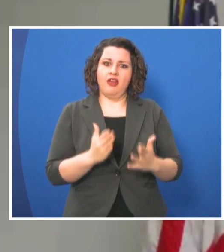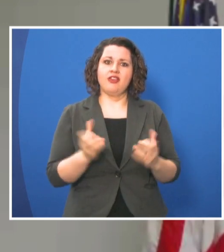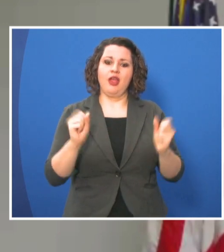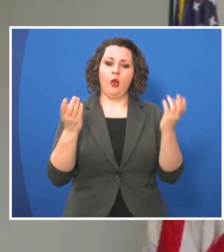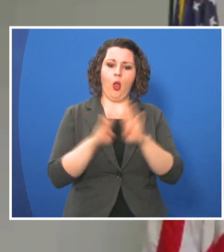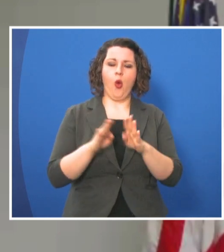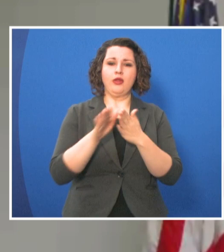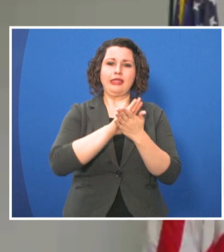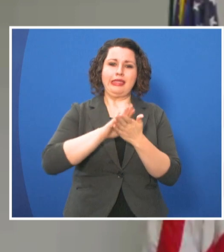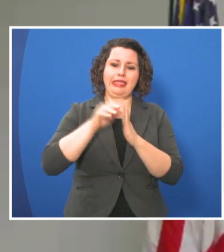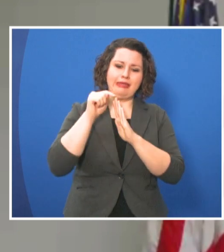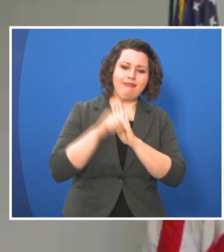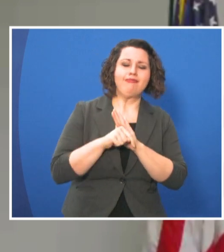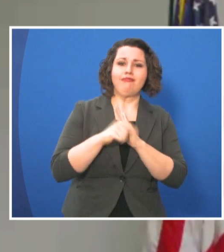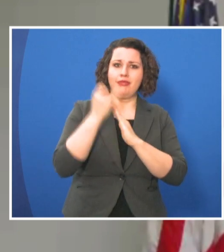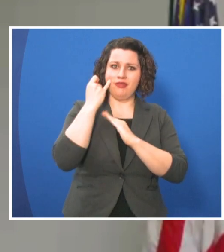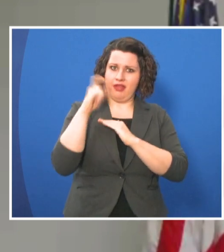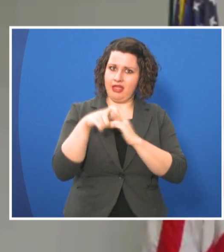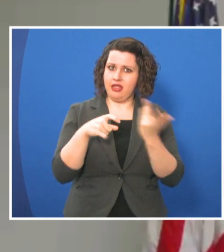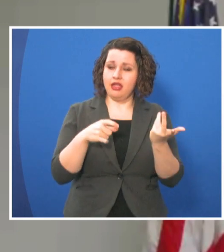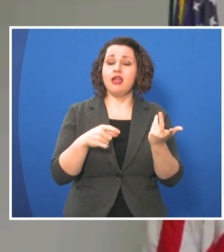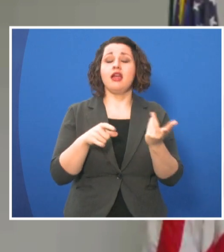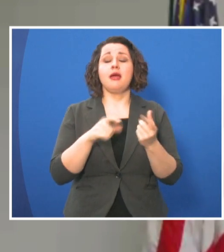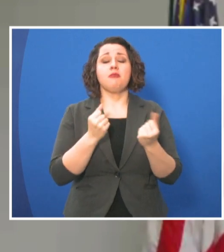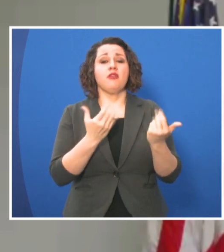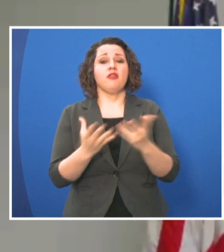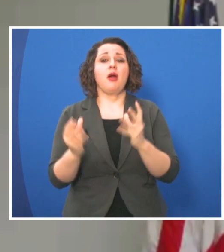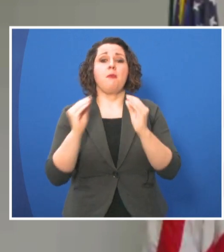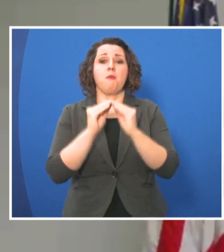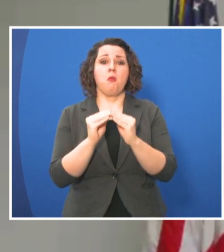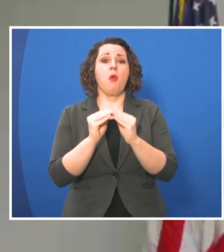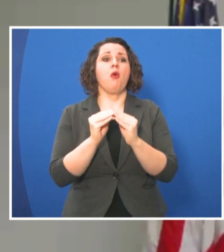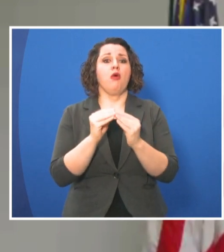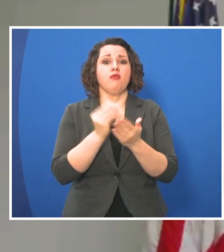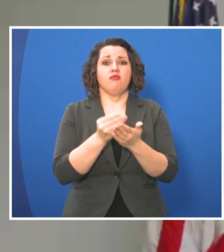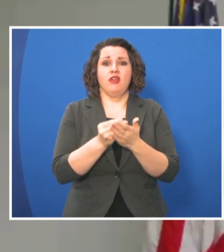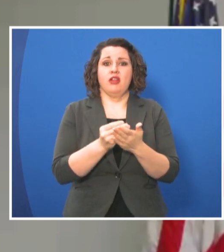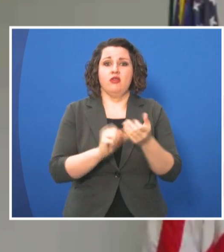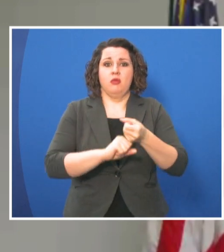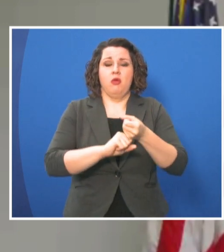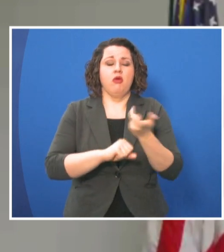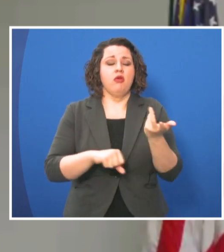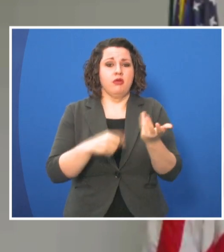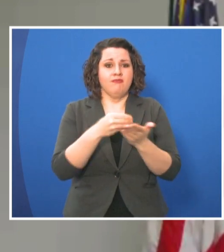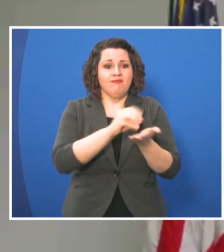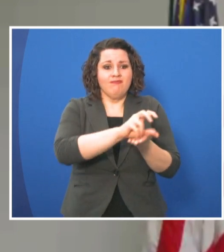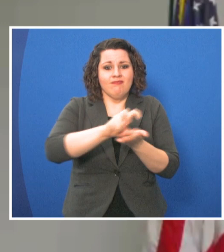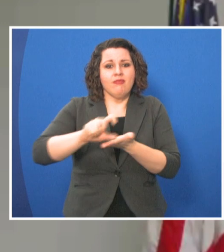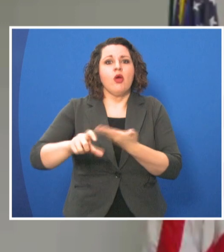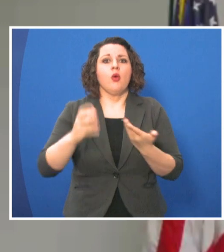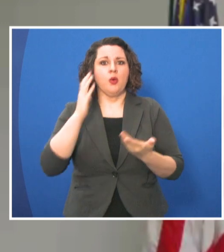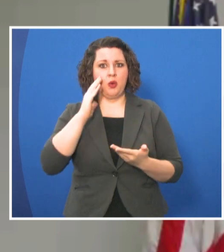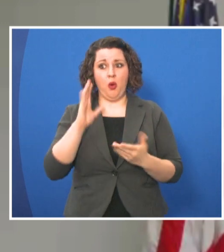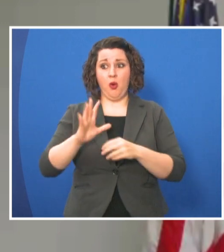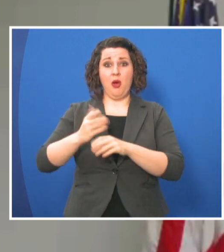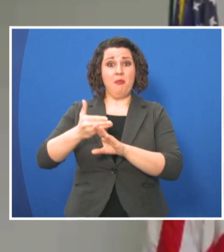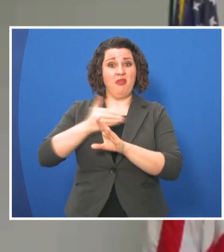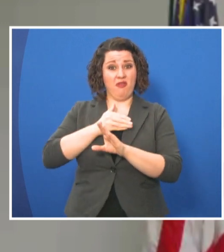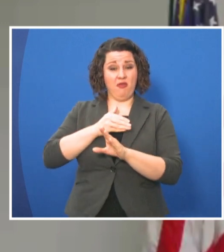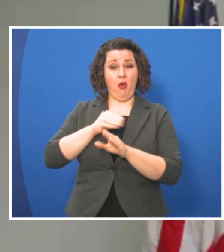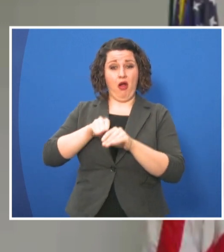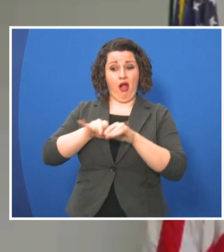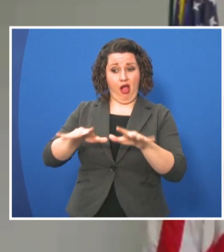clean should they need to. And we're providing them additional financial support because we know that there was a child care shortage in Iowa before the